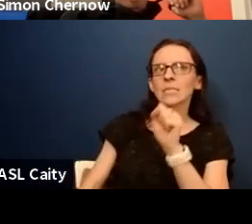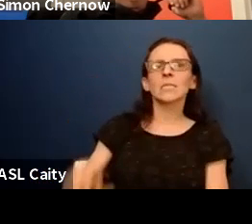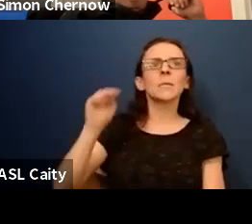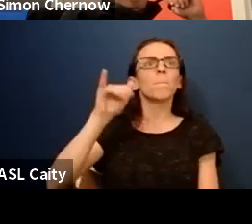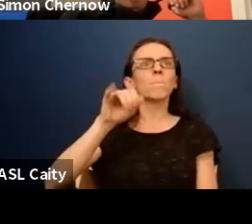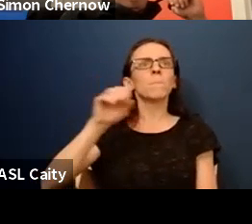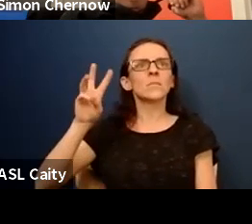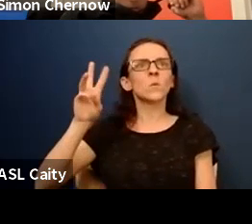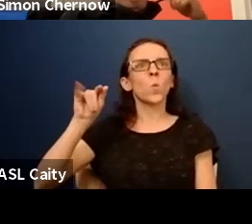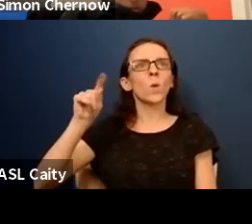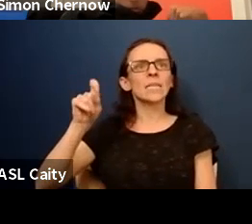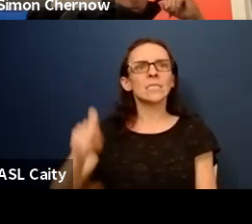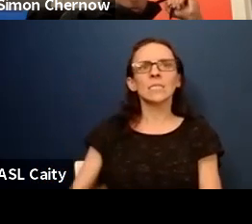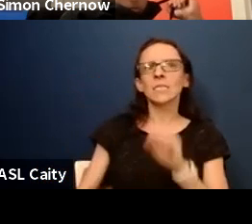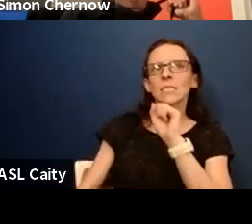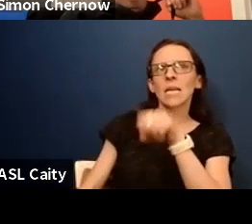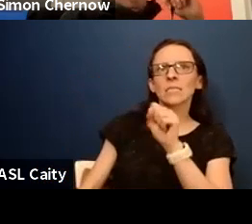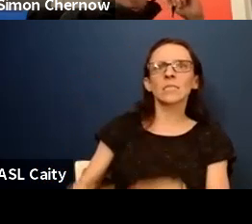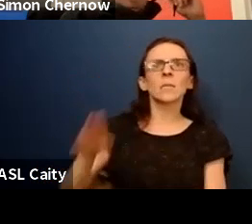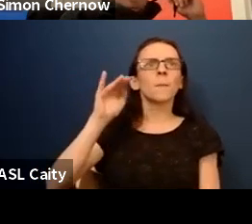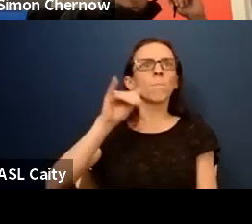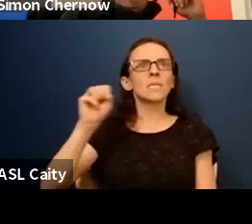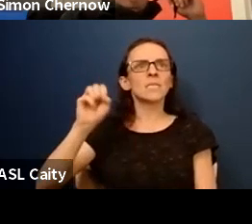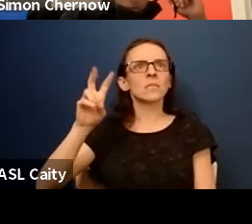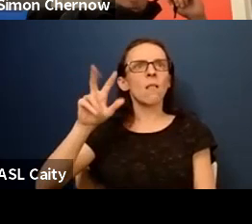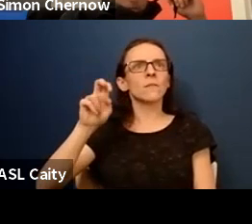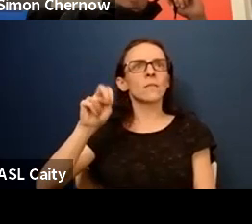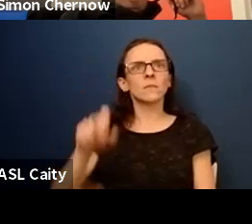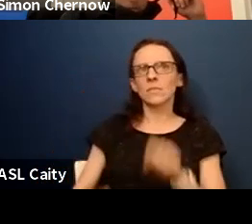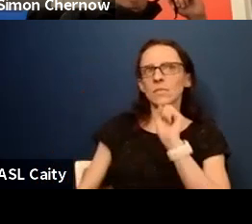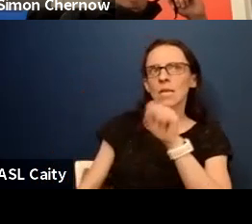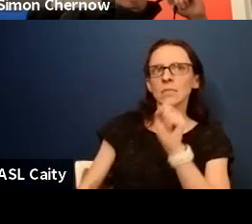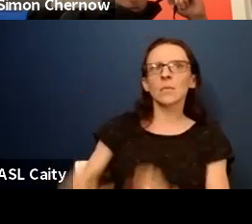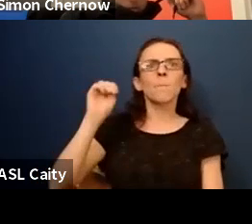Yes. Ms. Sullivan, Yes. and Mr. Contampassis.